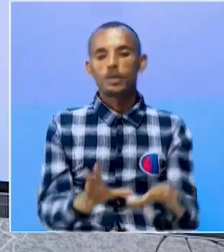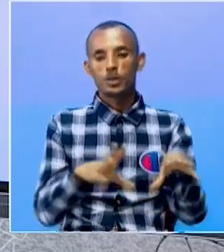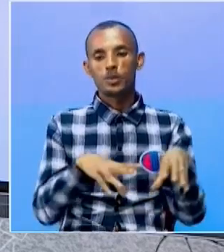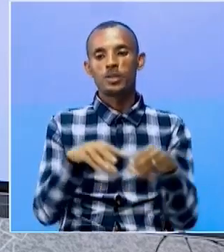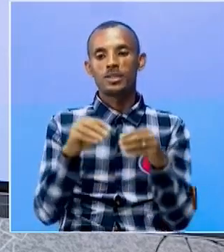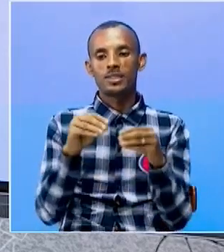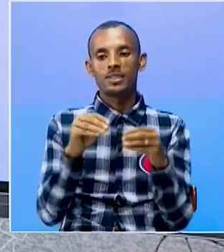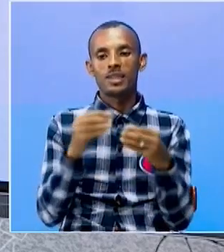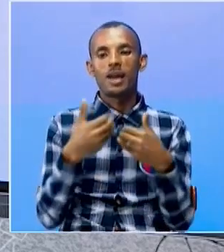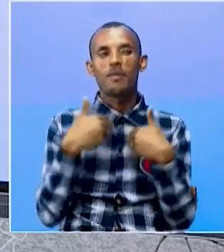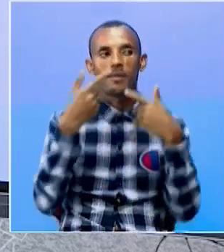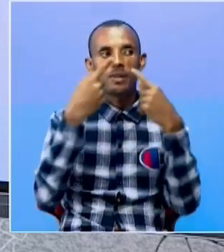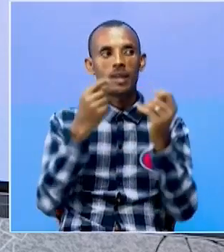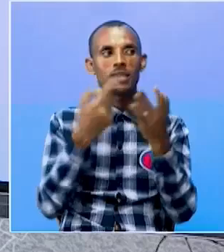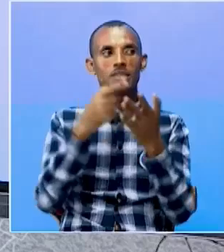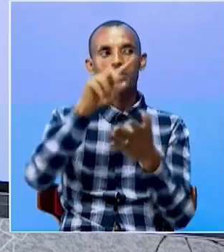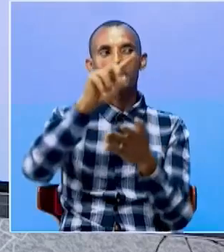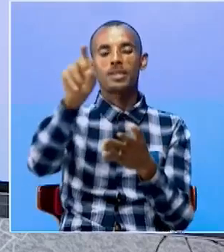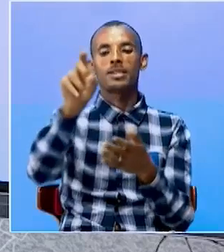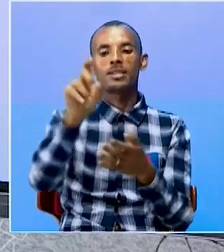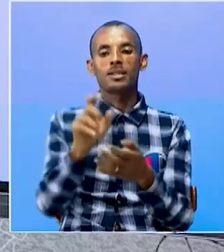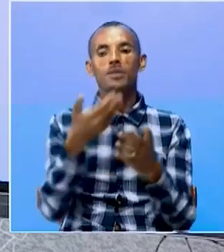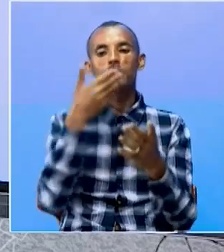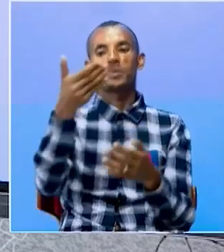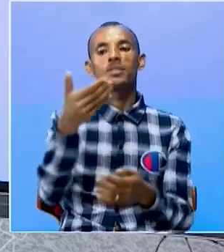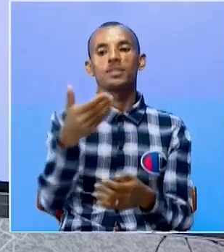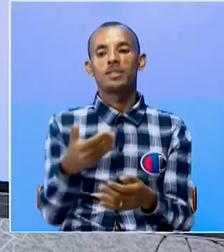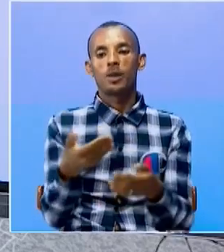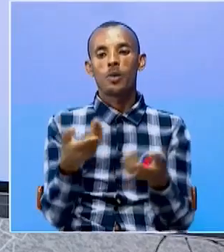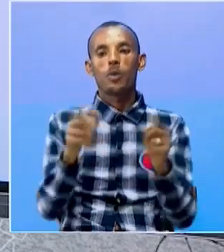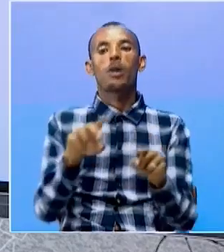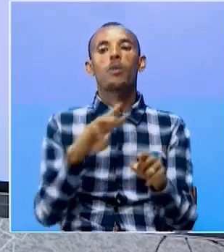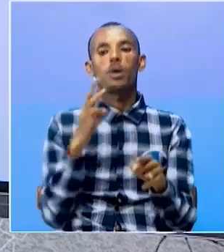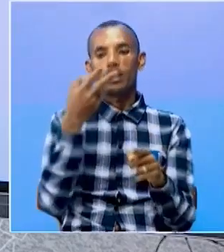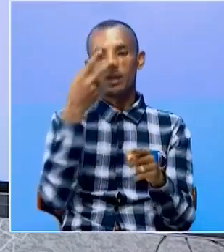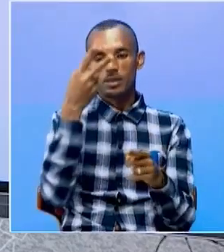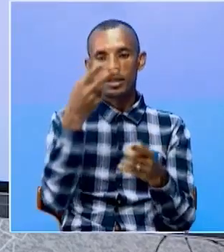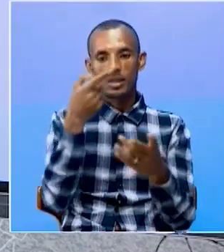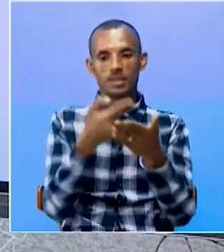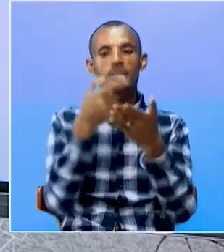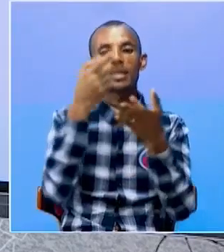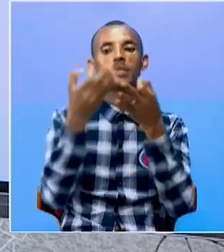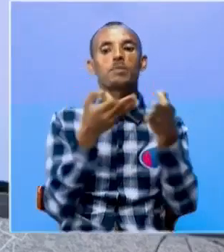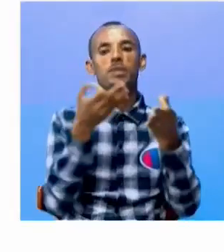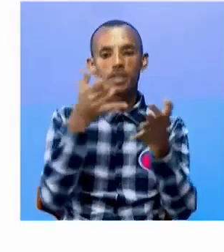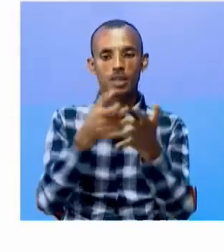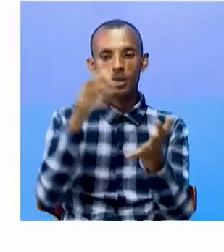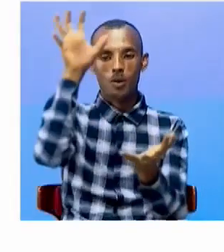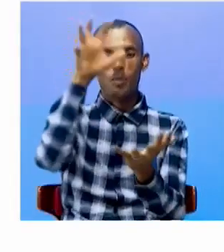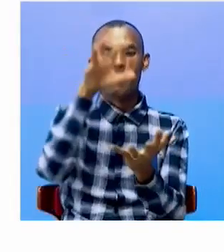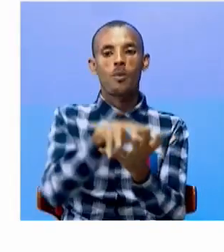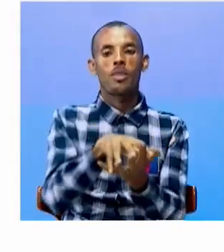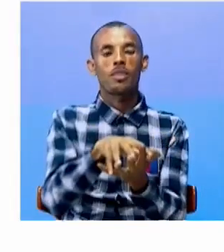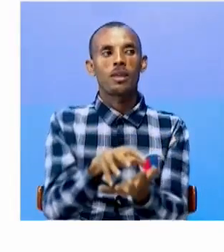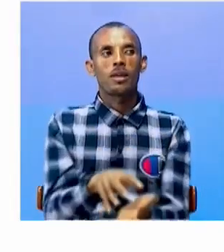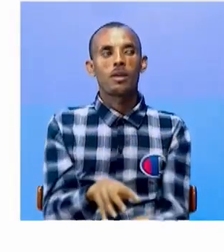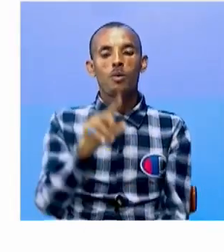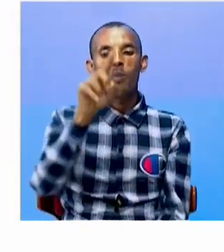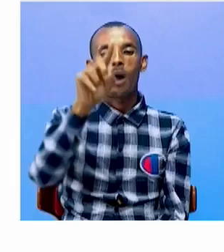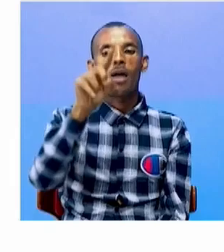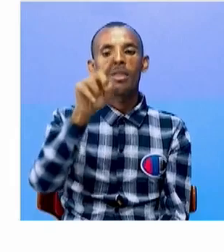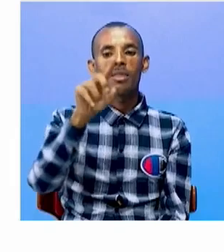Students, have you tried the question? Good. When you see this expression, it contains